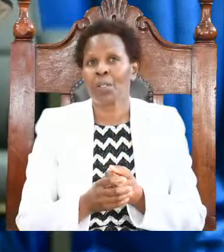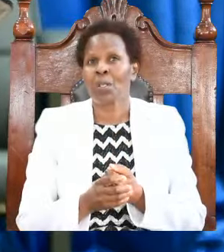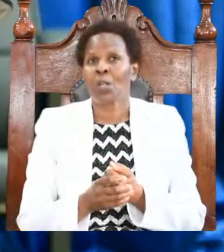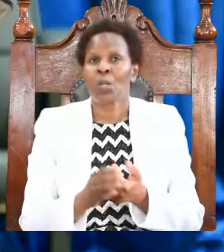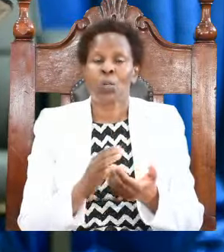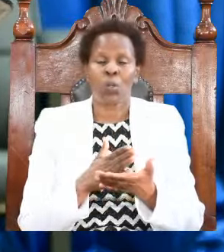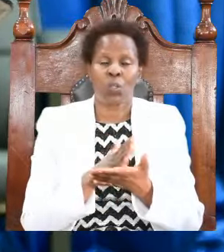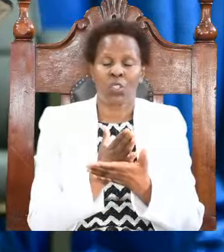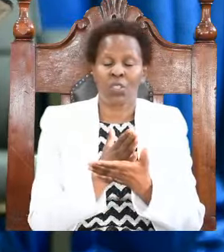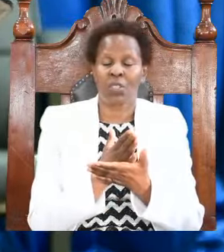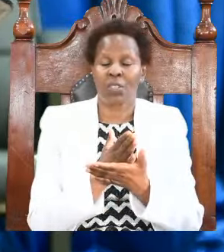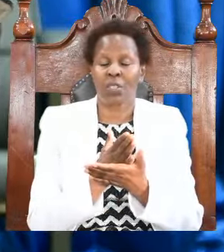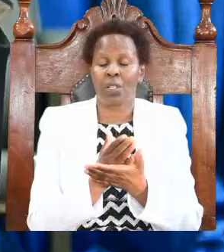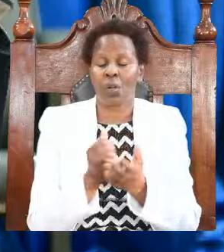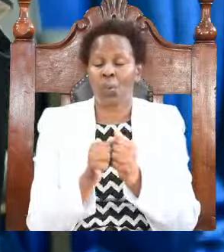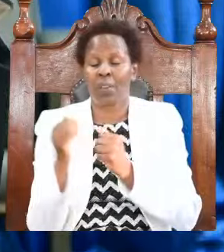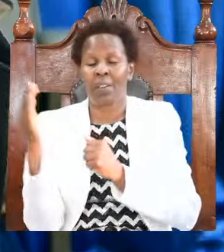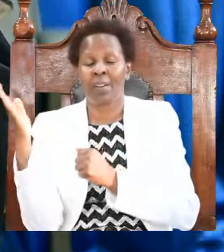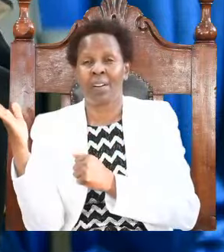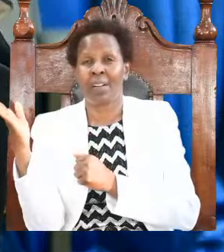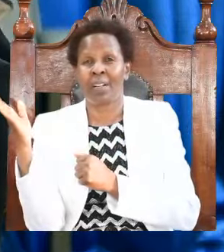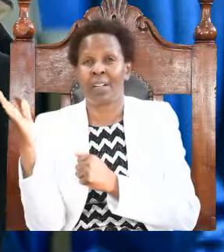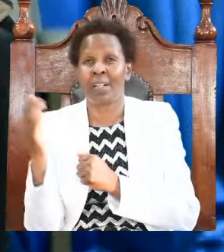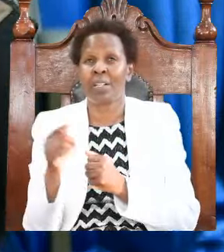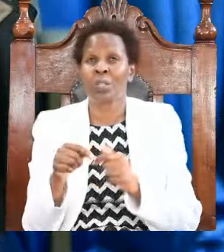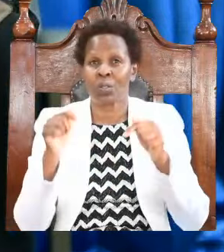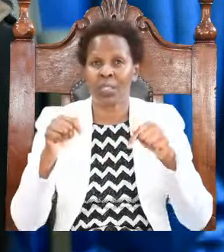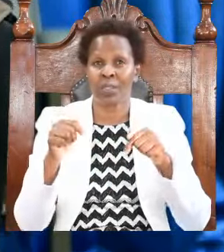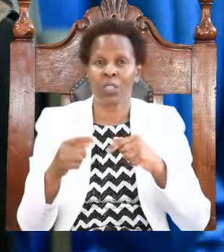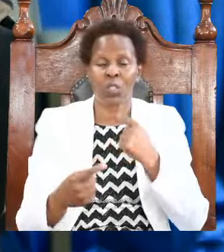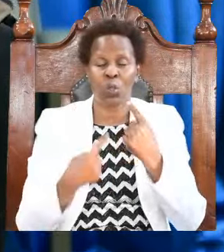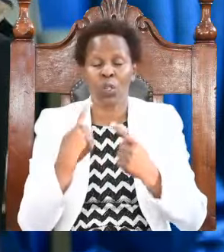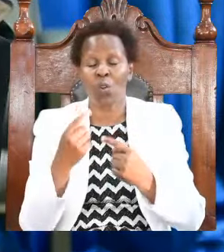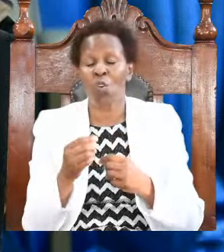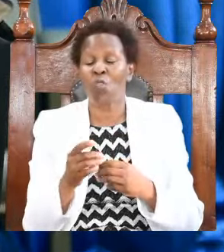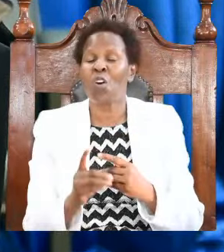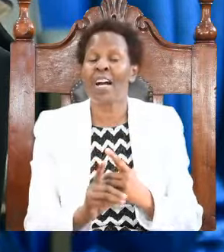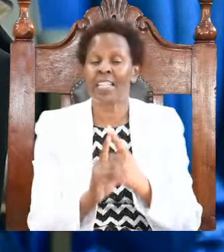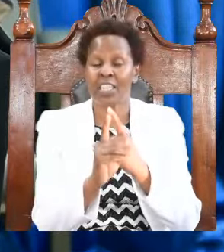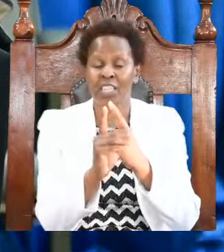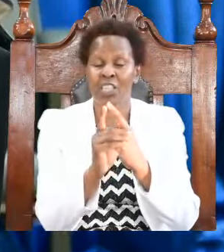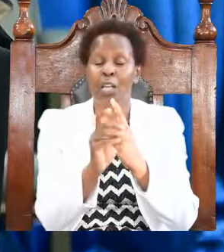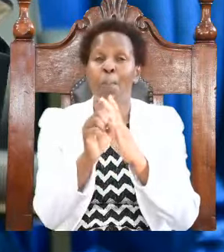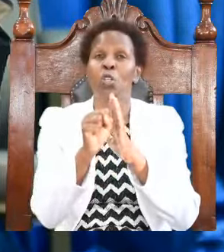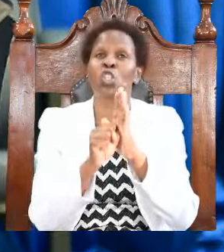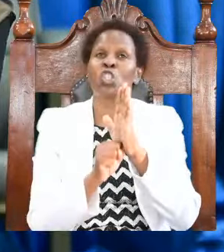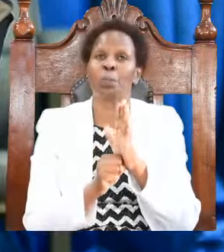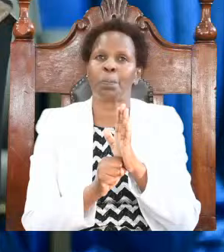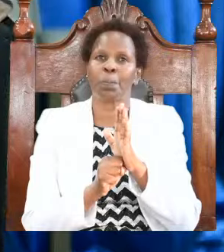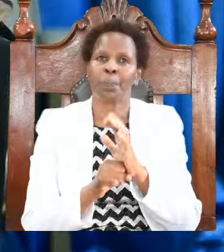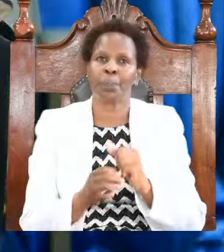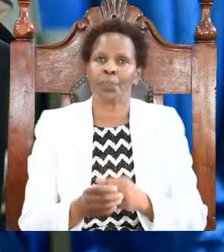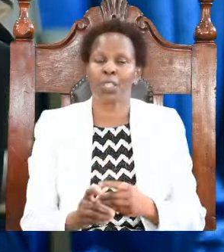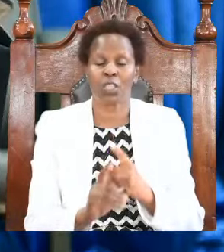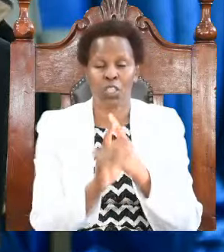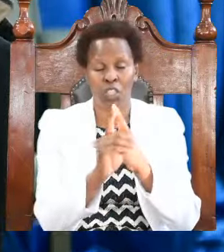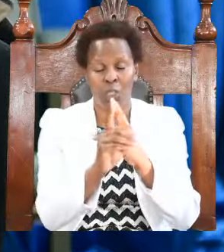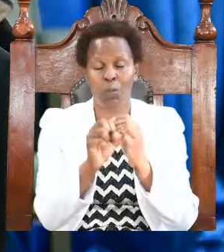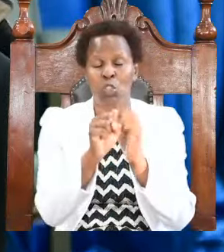share with me the message for today. And today we are talking about discipleship. The message today is